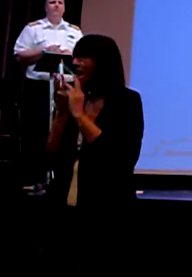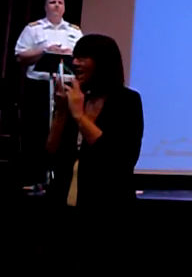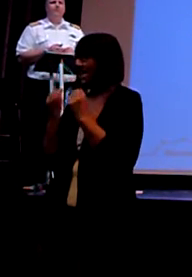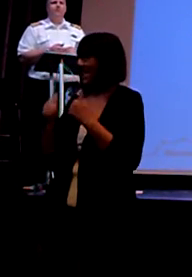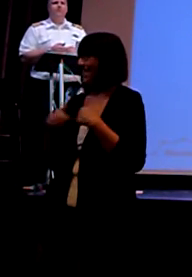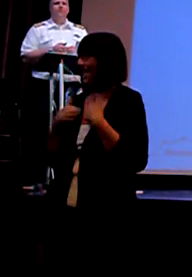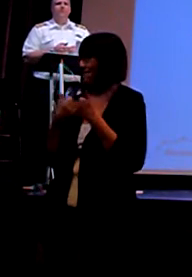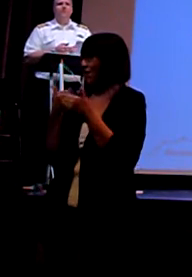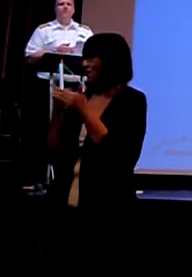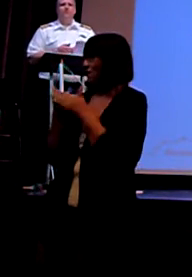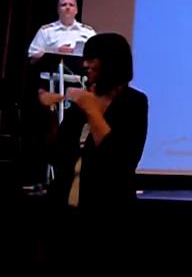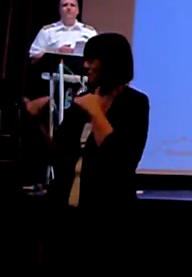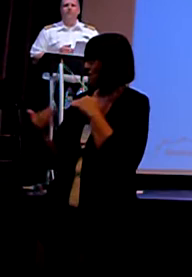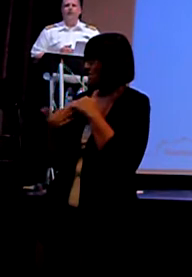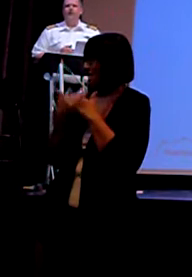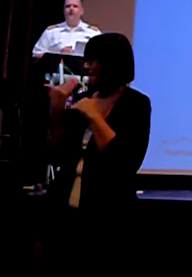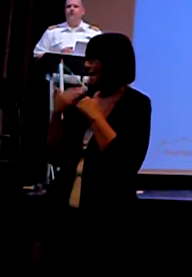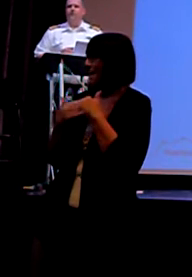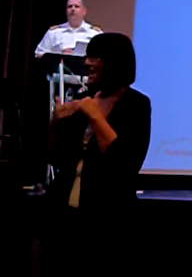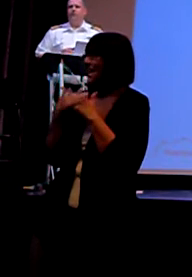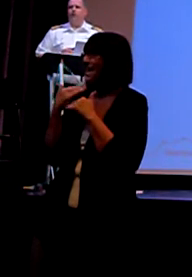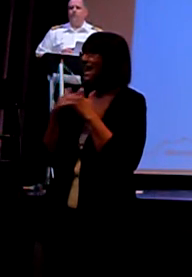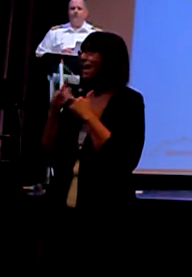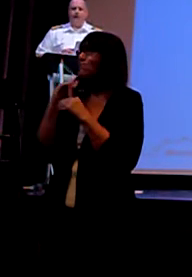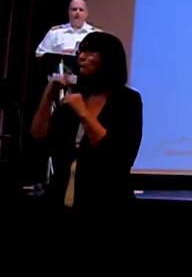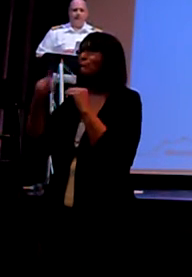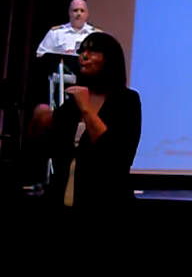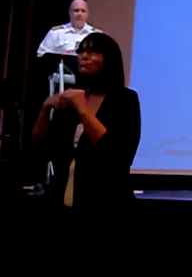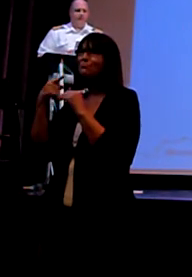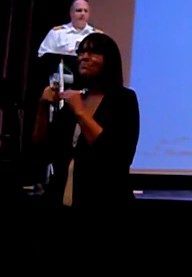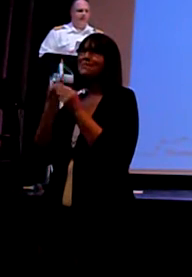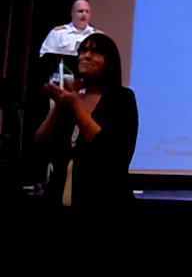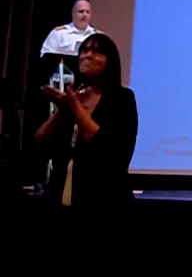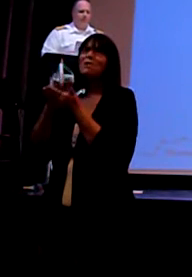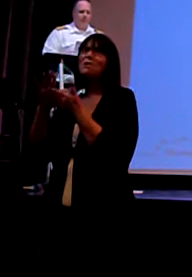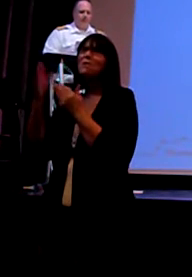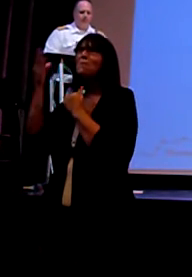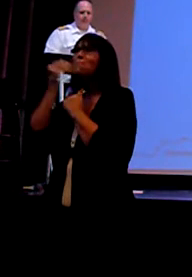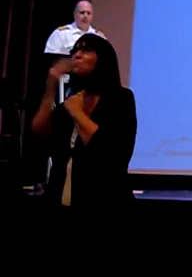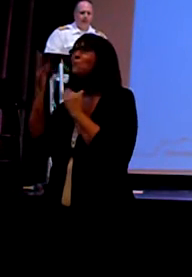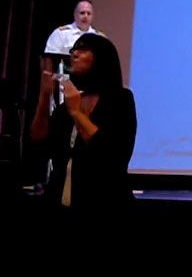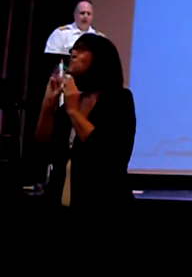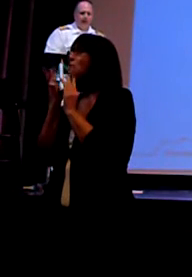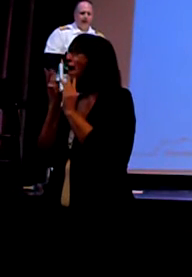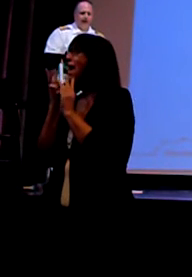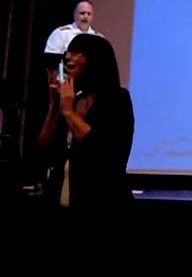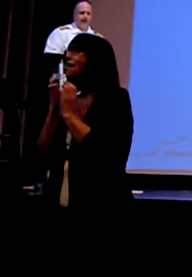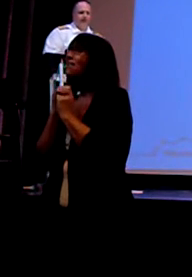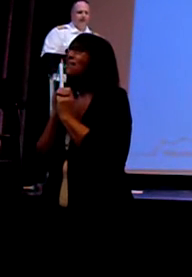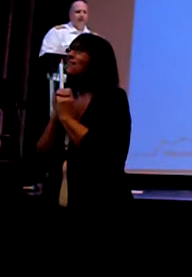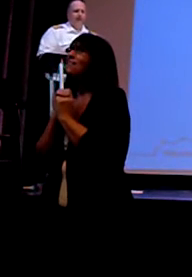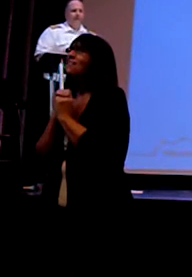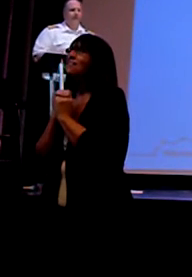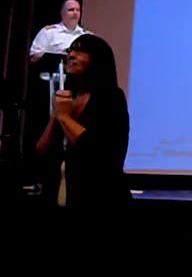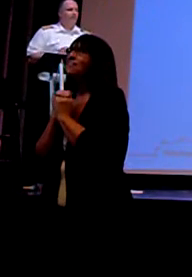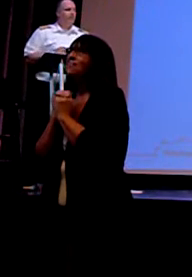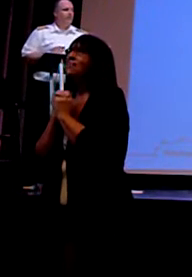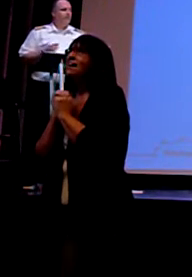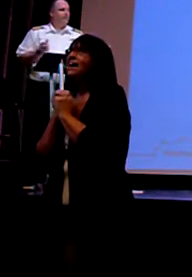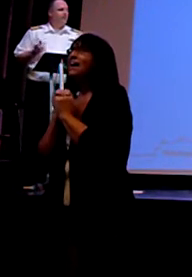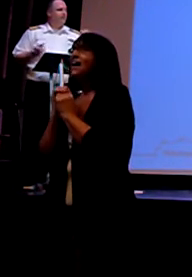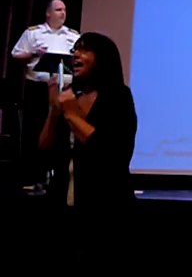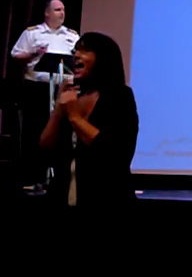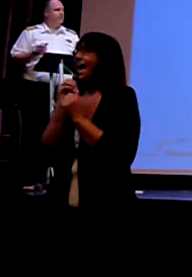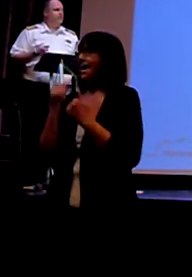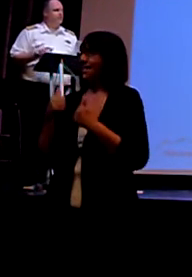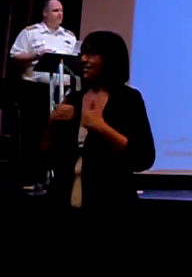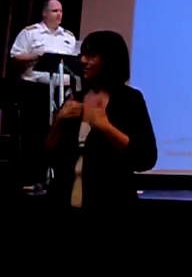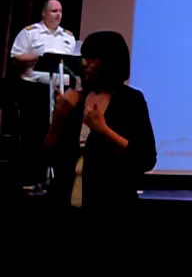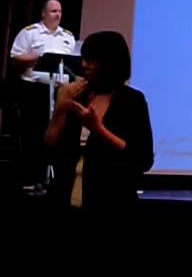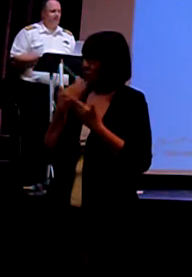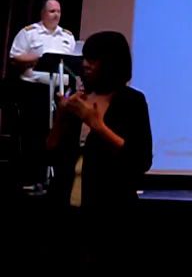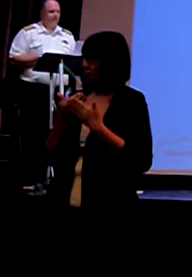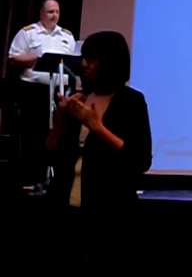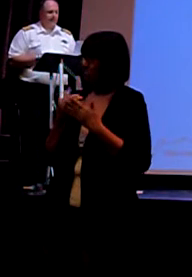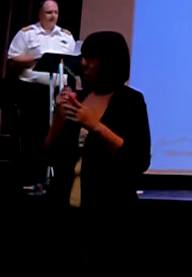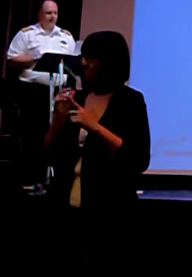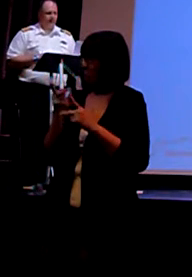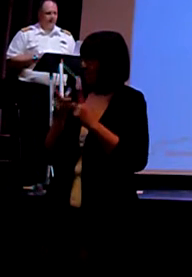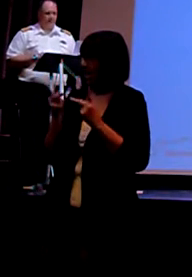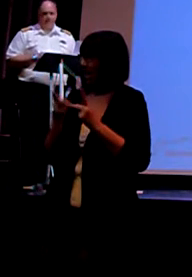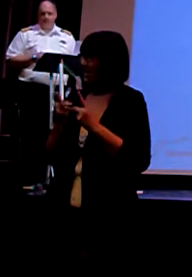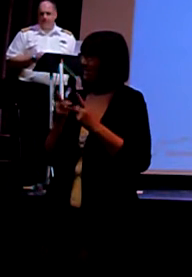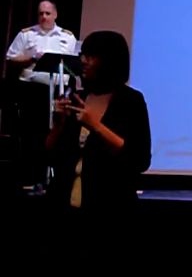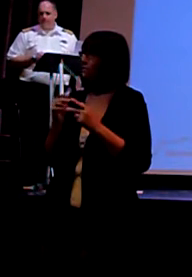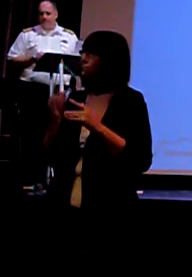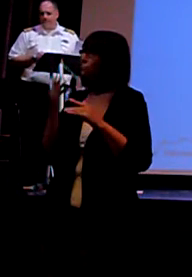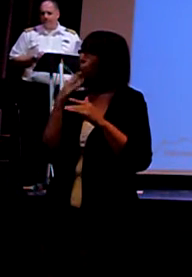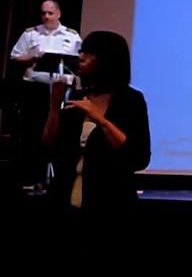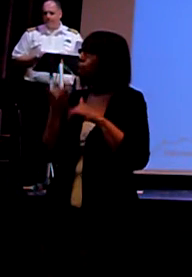to the beach, to the ocean, year-round nice weather, and favorable living conditions and